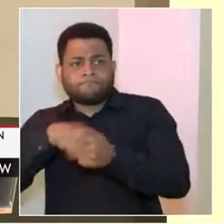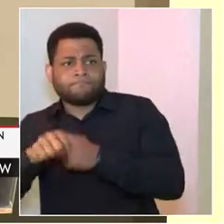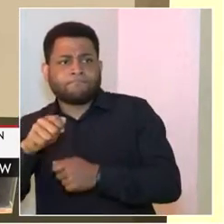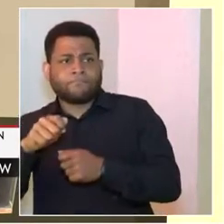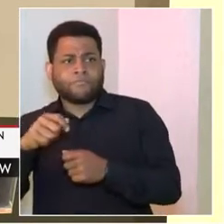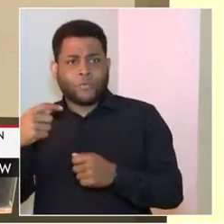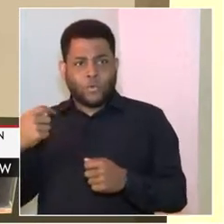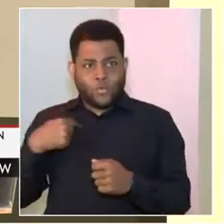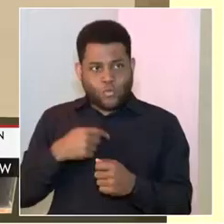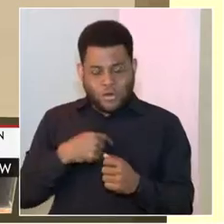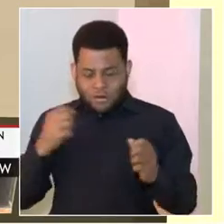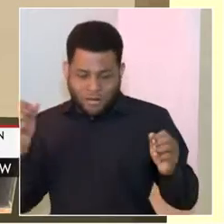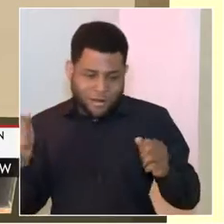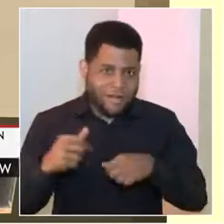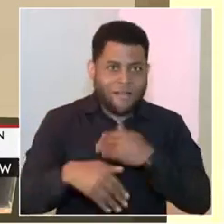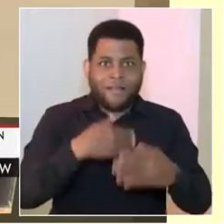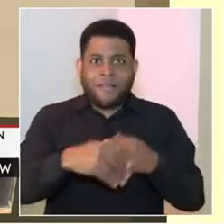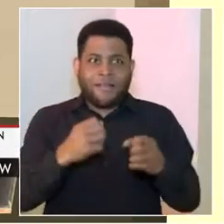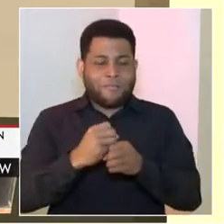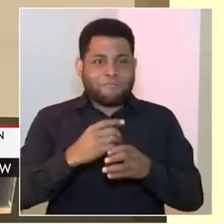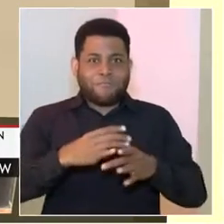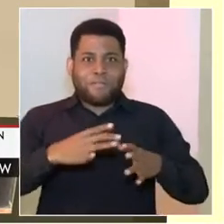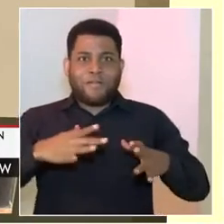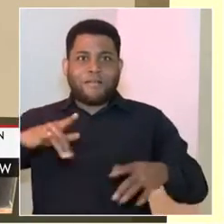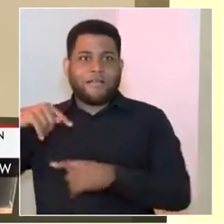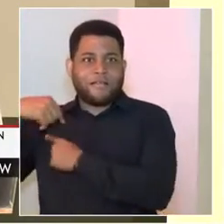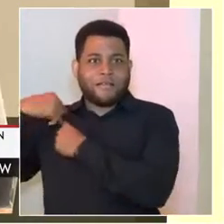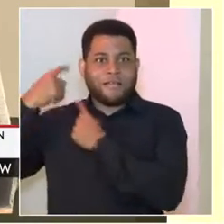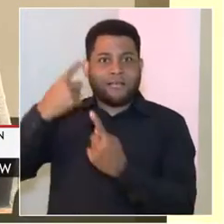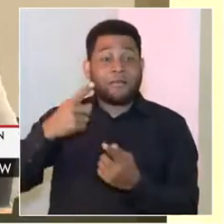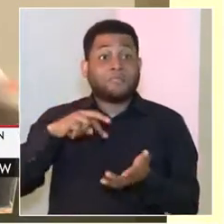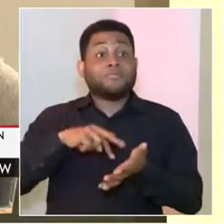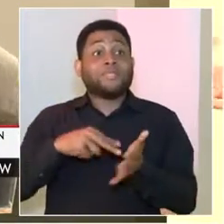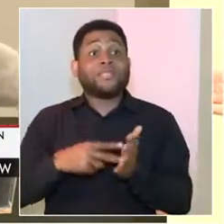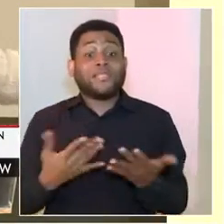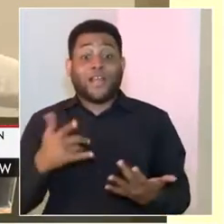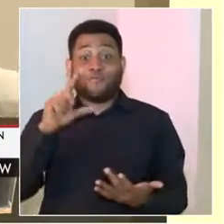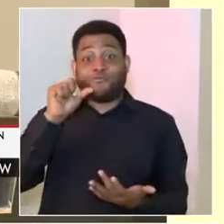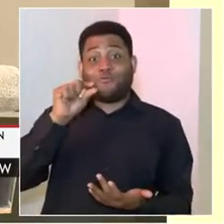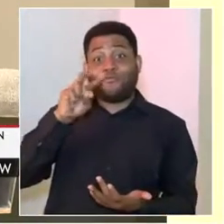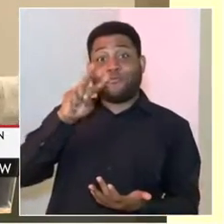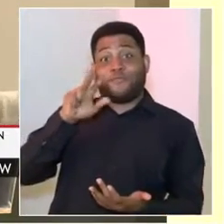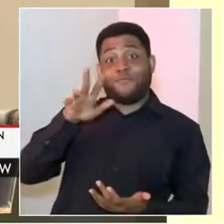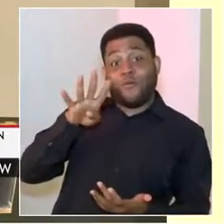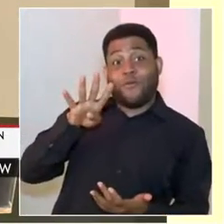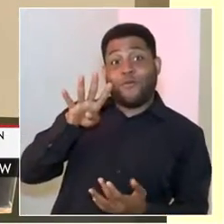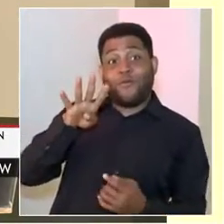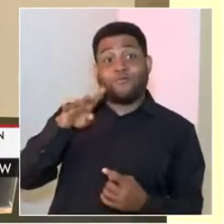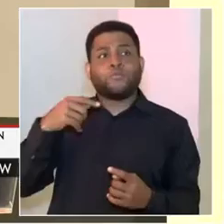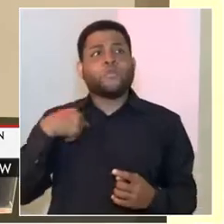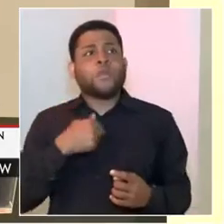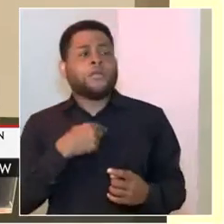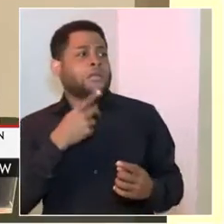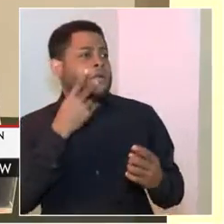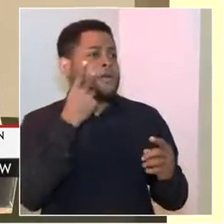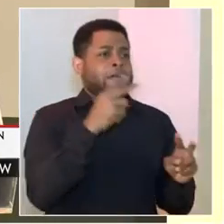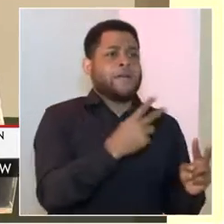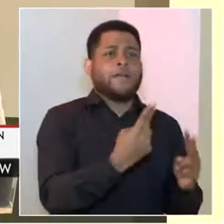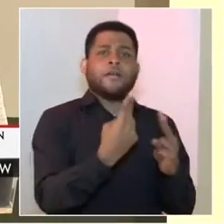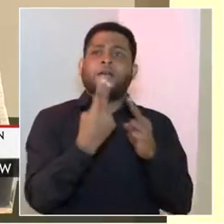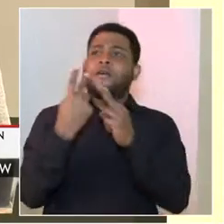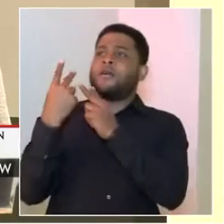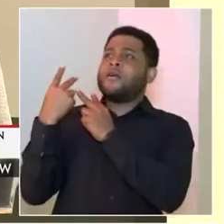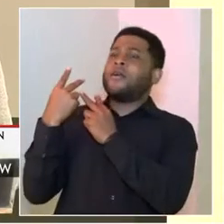And so now is a year for us not to get weak in the knees, because we've had all those years of really robust